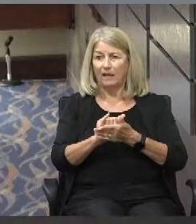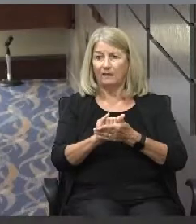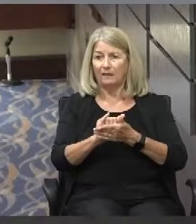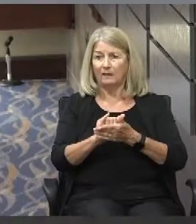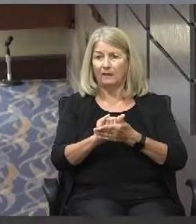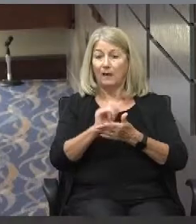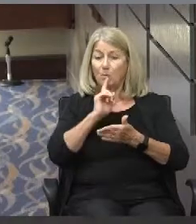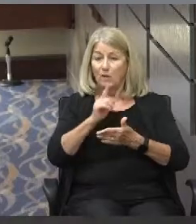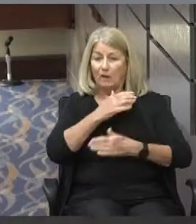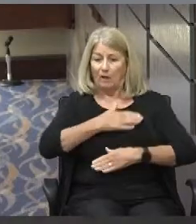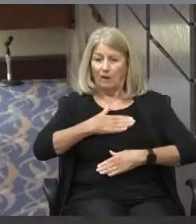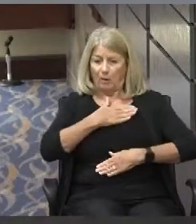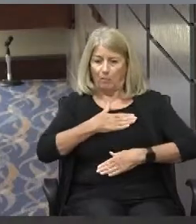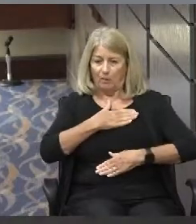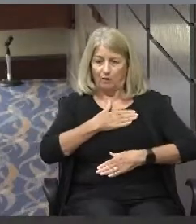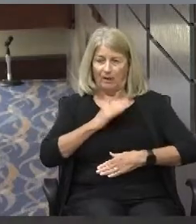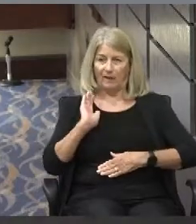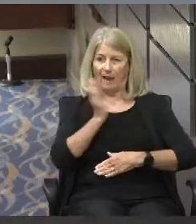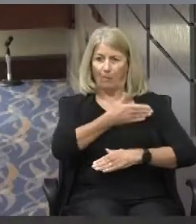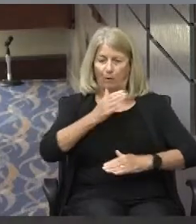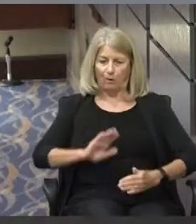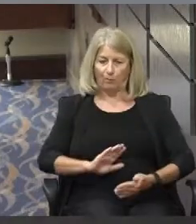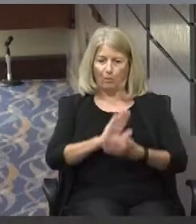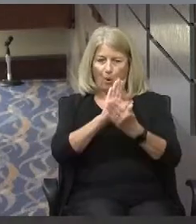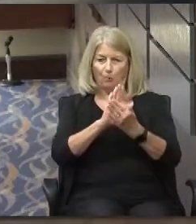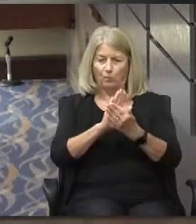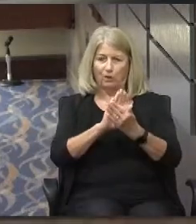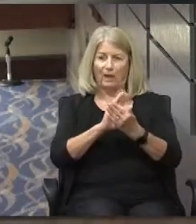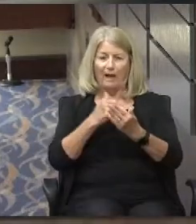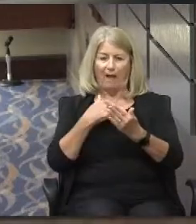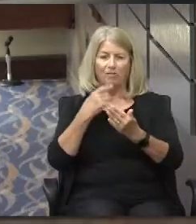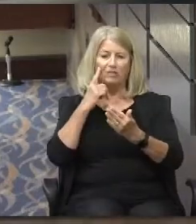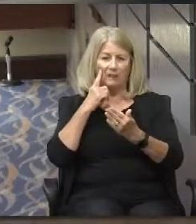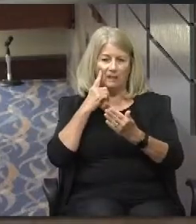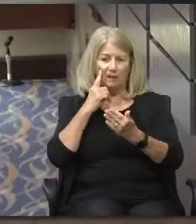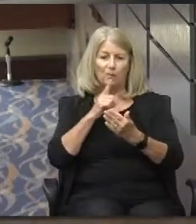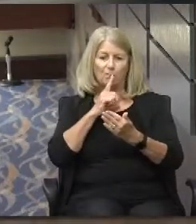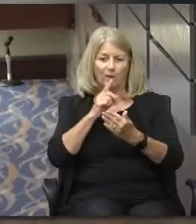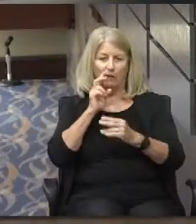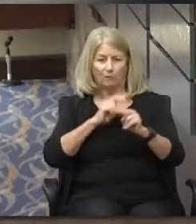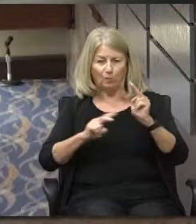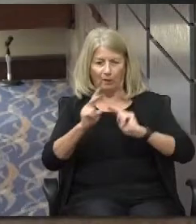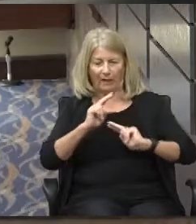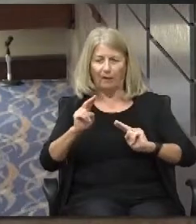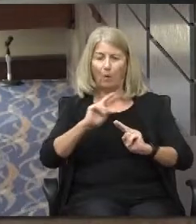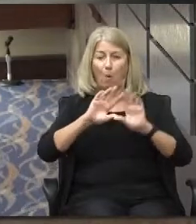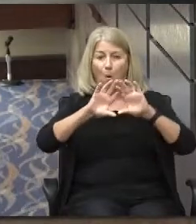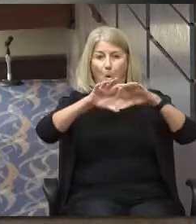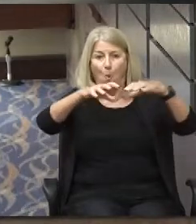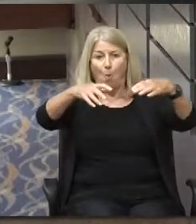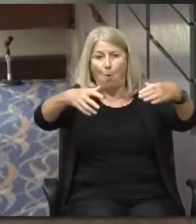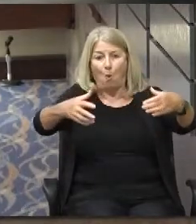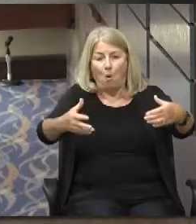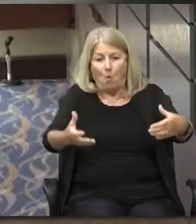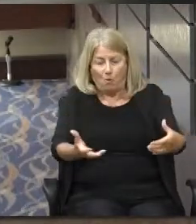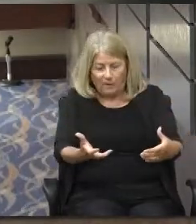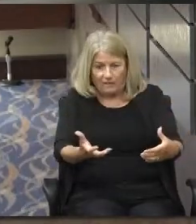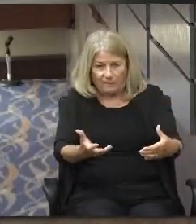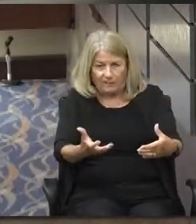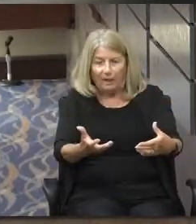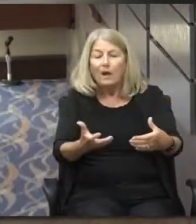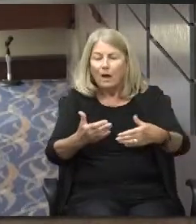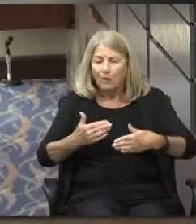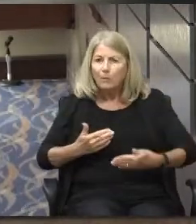I really appreciate our approach to this, in that I think we're really looking at a holistic approach to ensuring Waco's a safe space, and ensuring that we